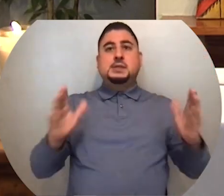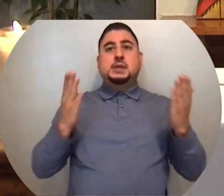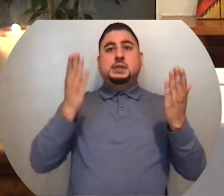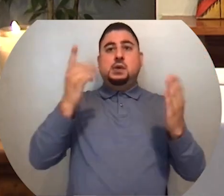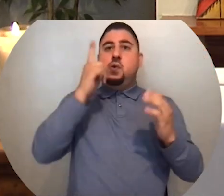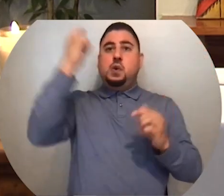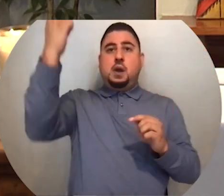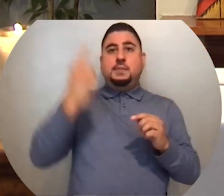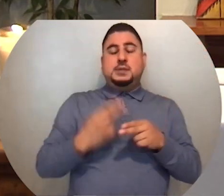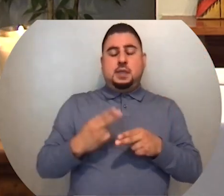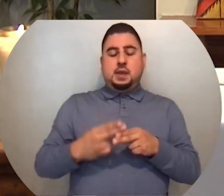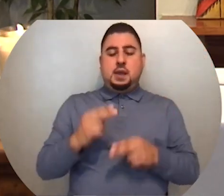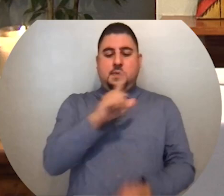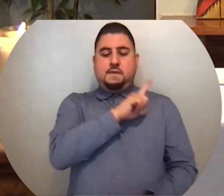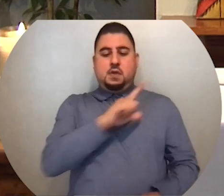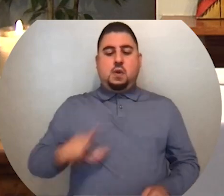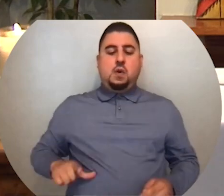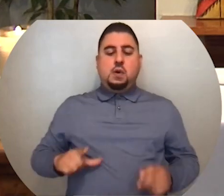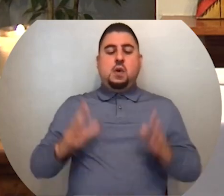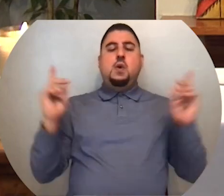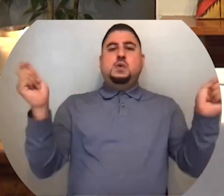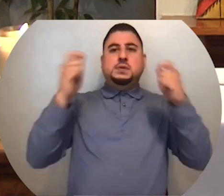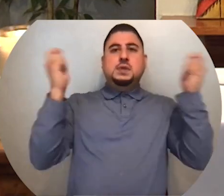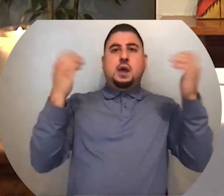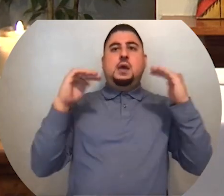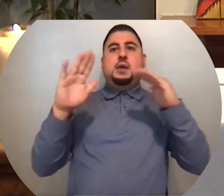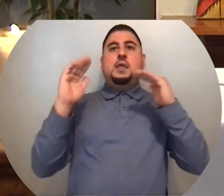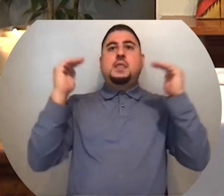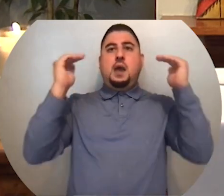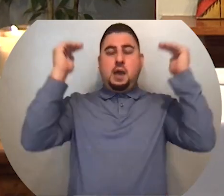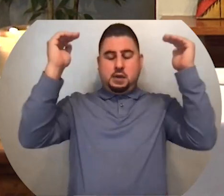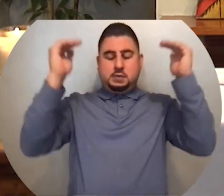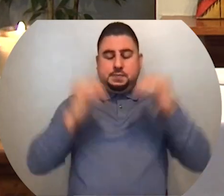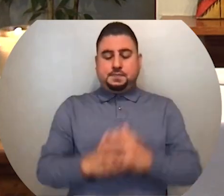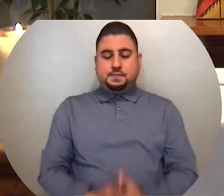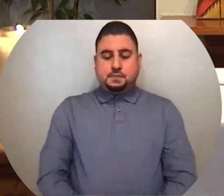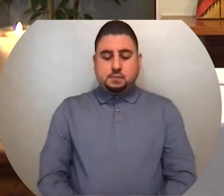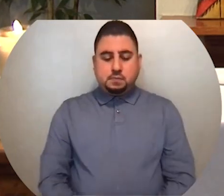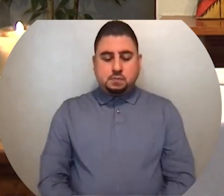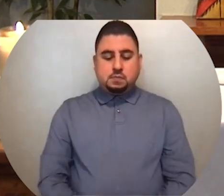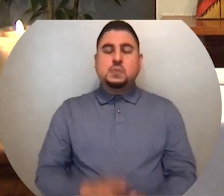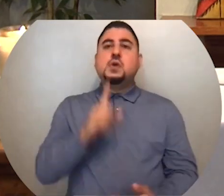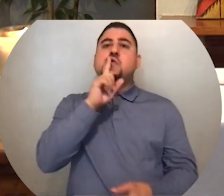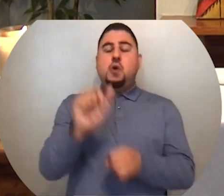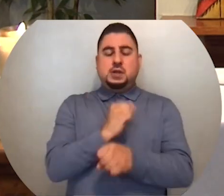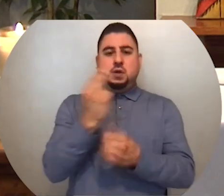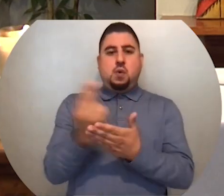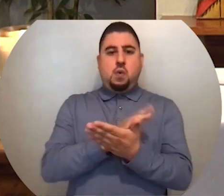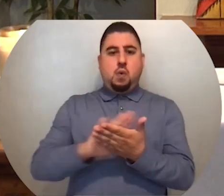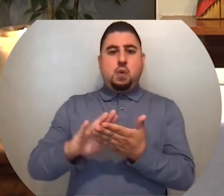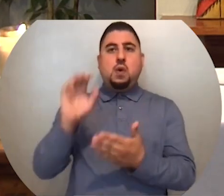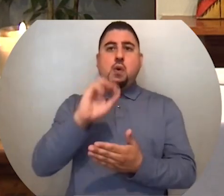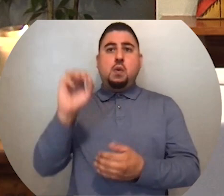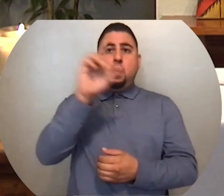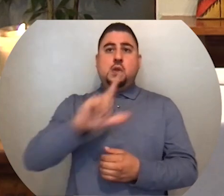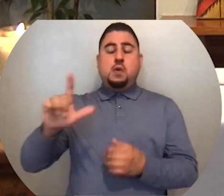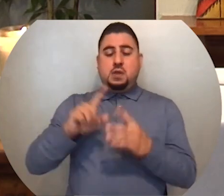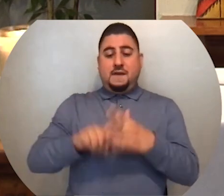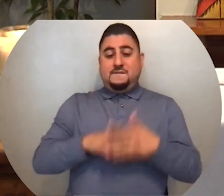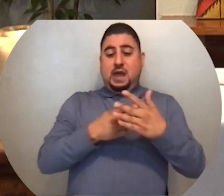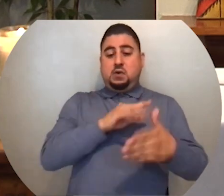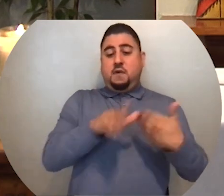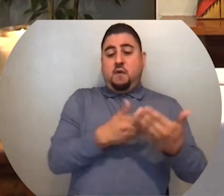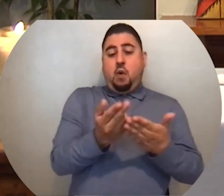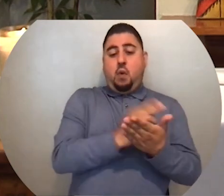Blessed is he who comes in the name of the Lord. Hosanna in the highest. You are indeed holy, O Lord, the